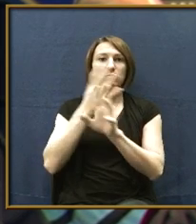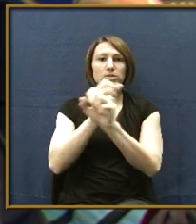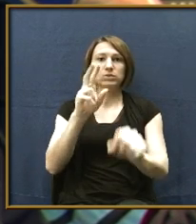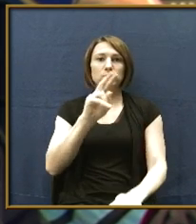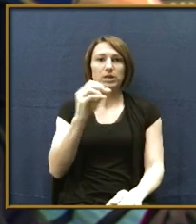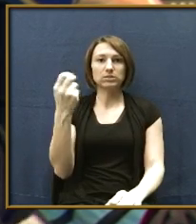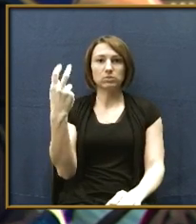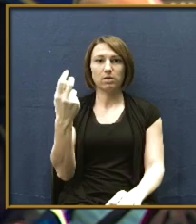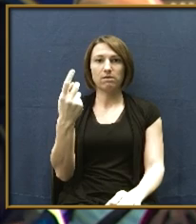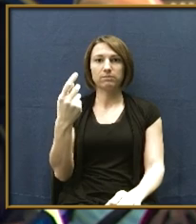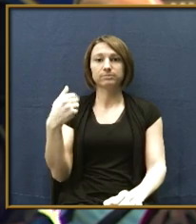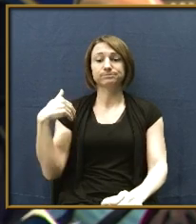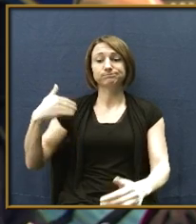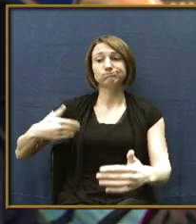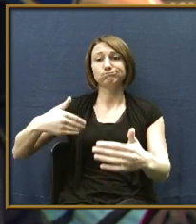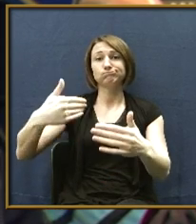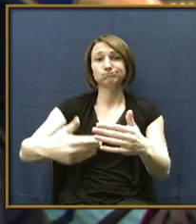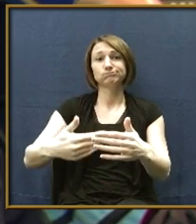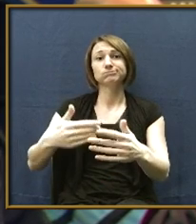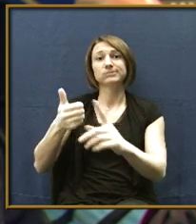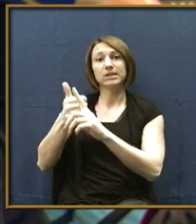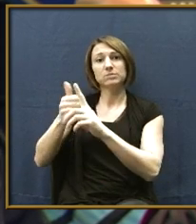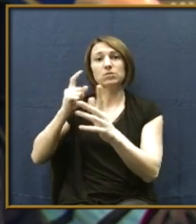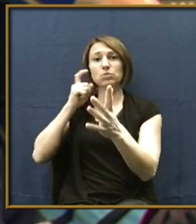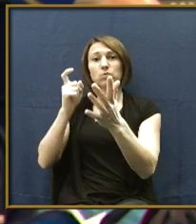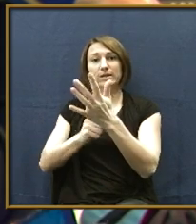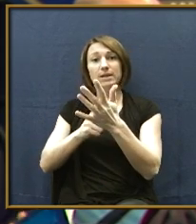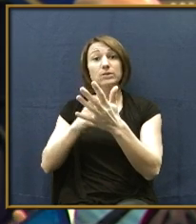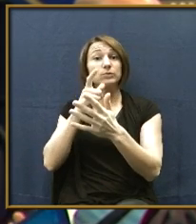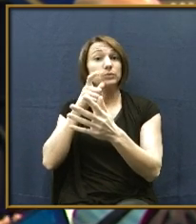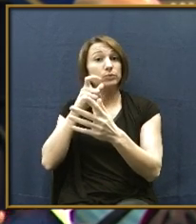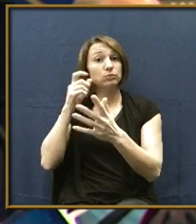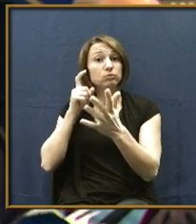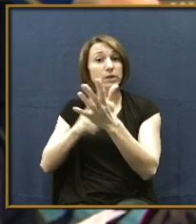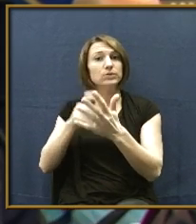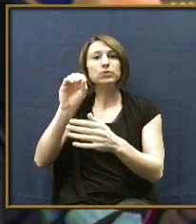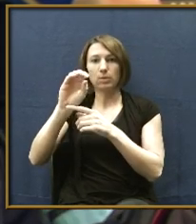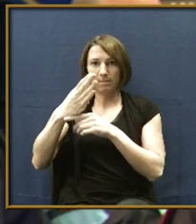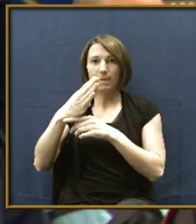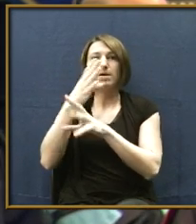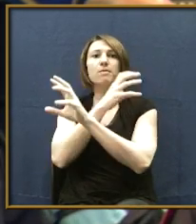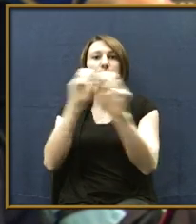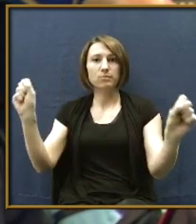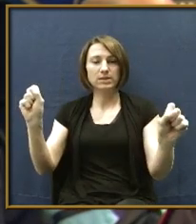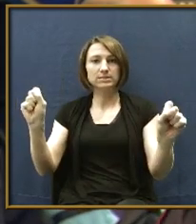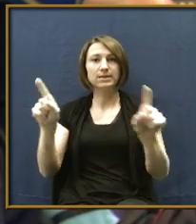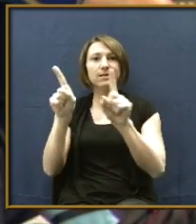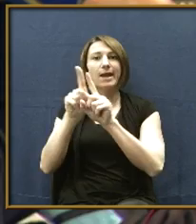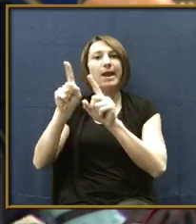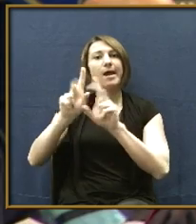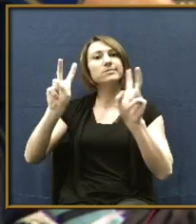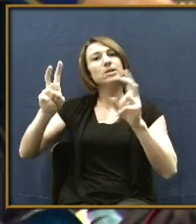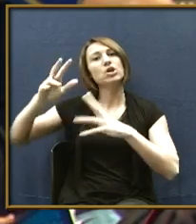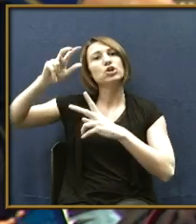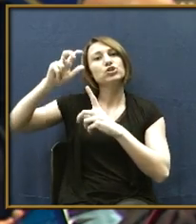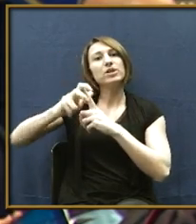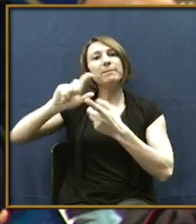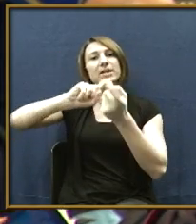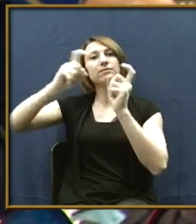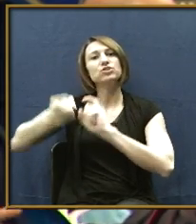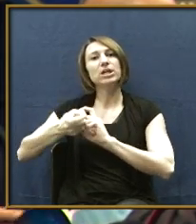2012. Along the way, he was recognized by U.S. President Barack Obama as a champion for change in community colleges in